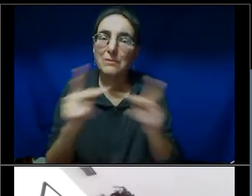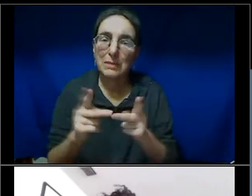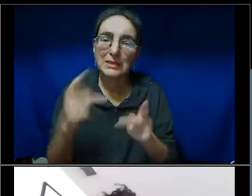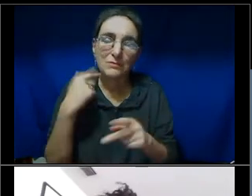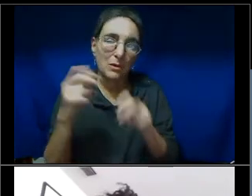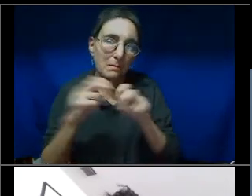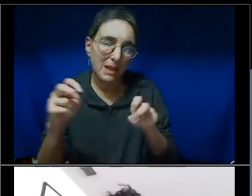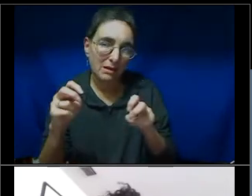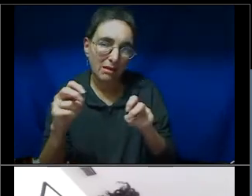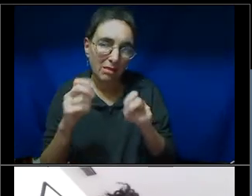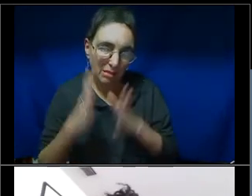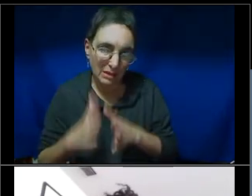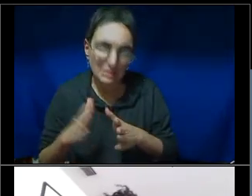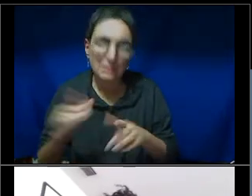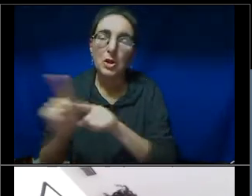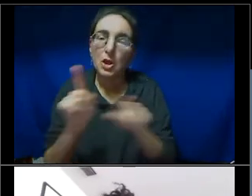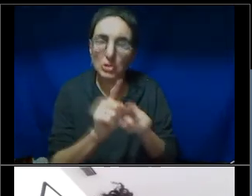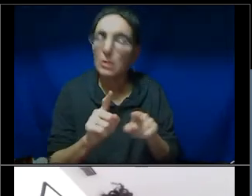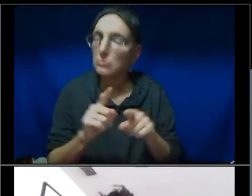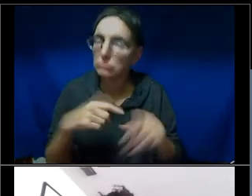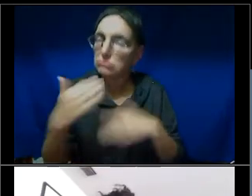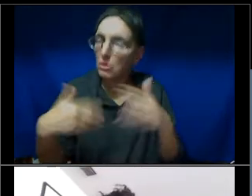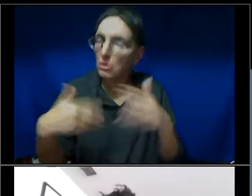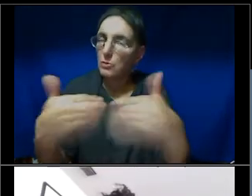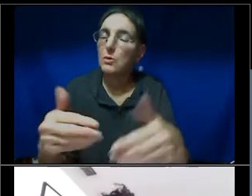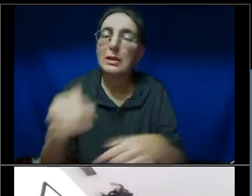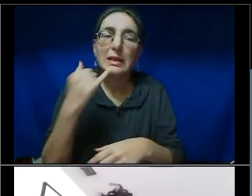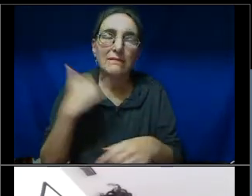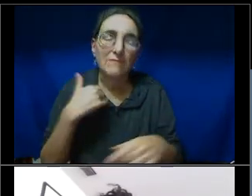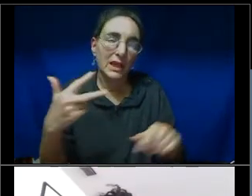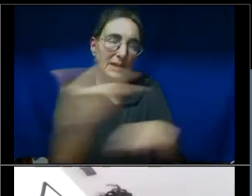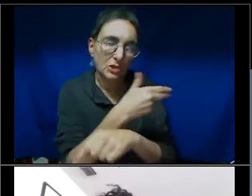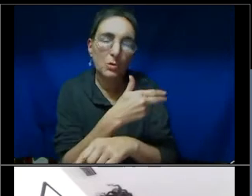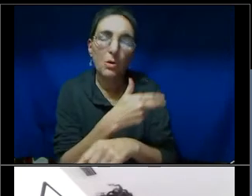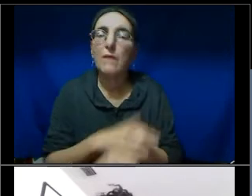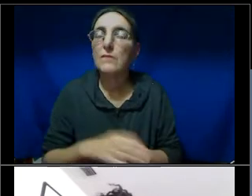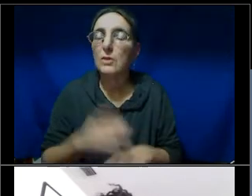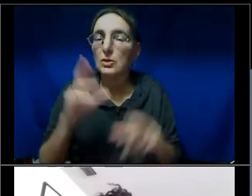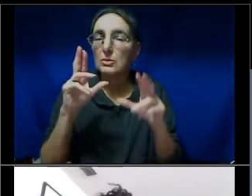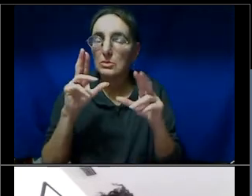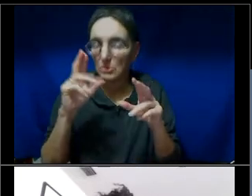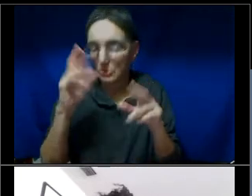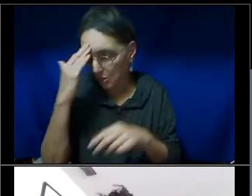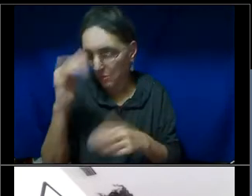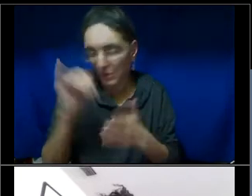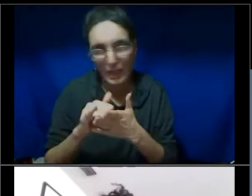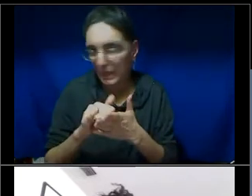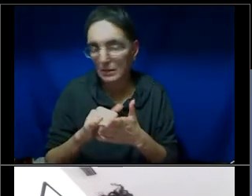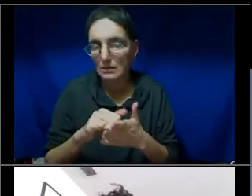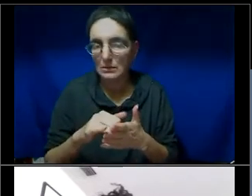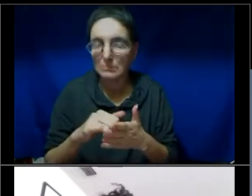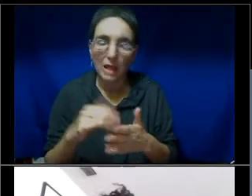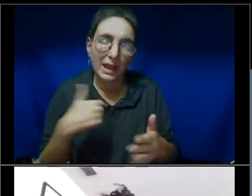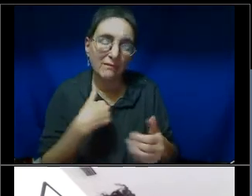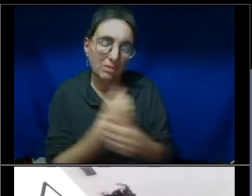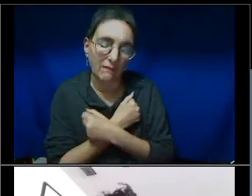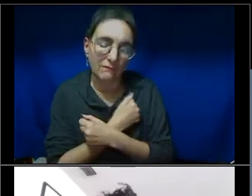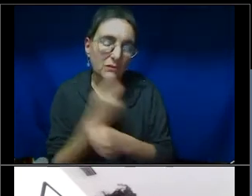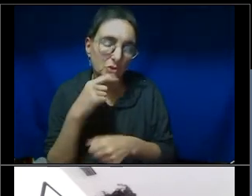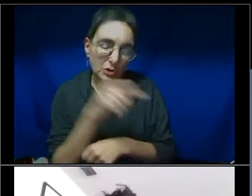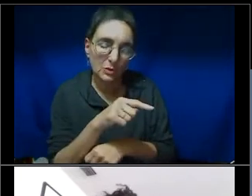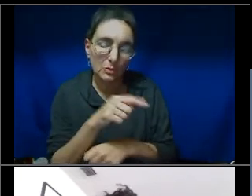also move us through. So if I cut you off, know that it is with nothing but love. I will give